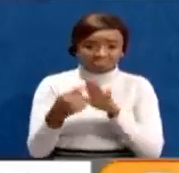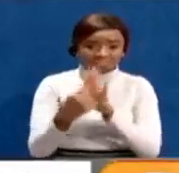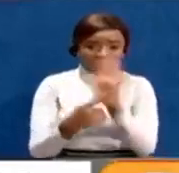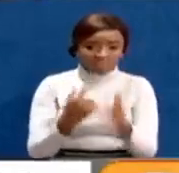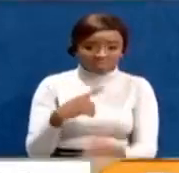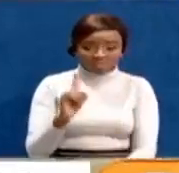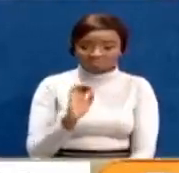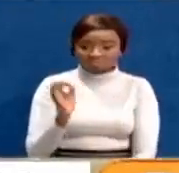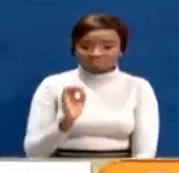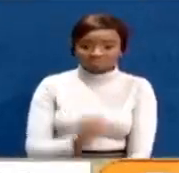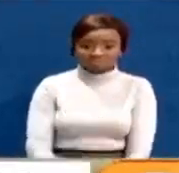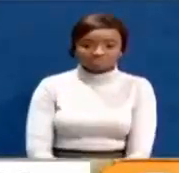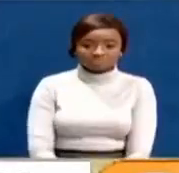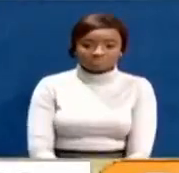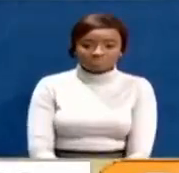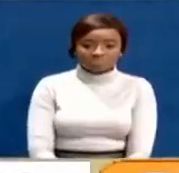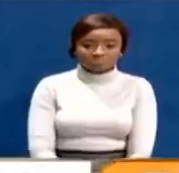reports.